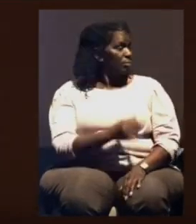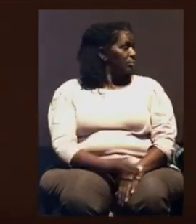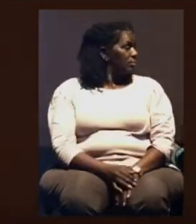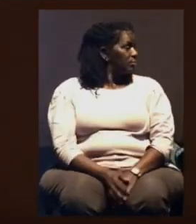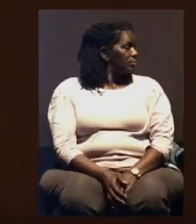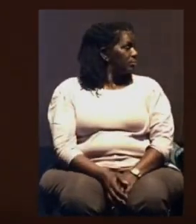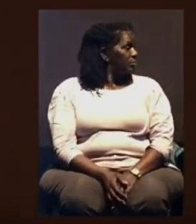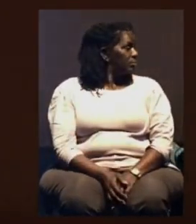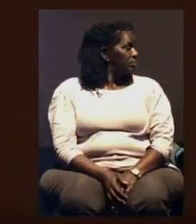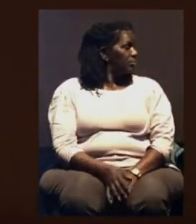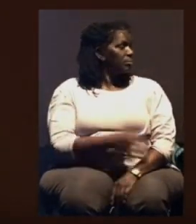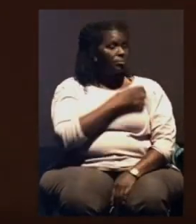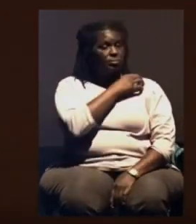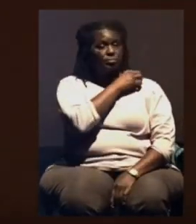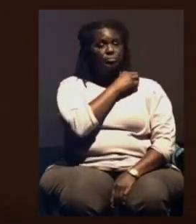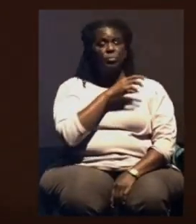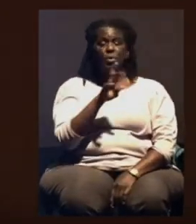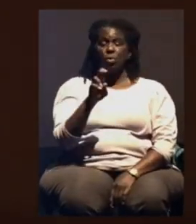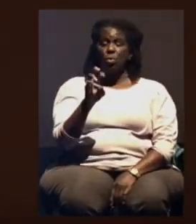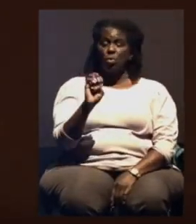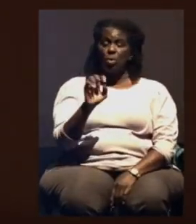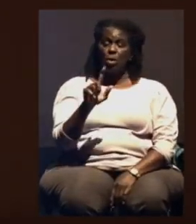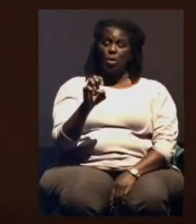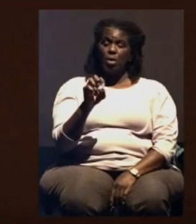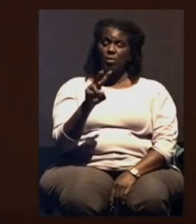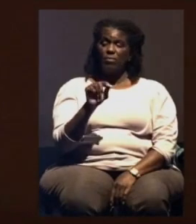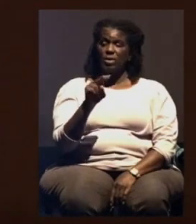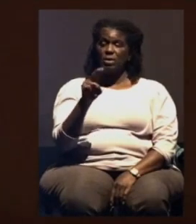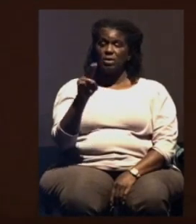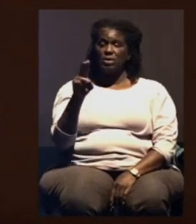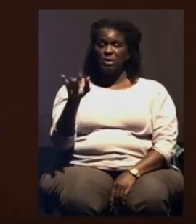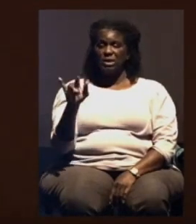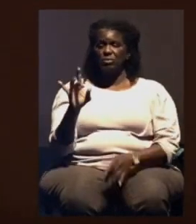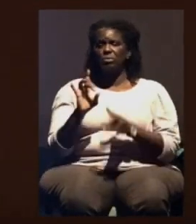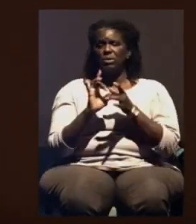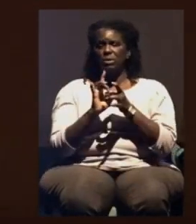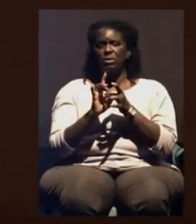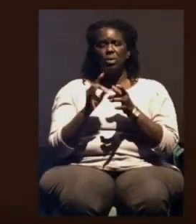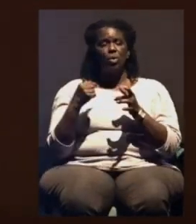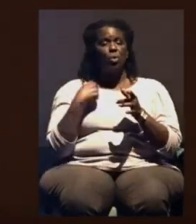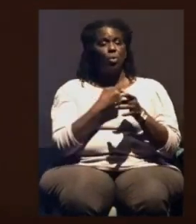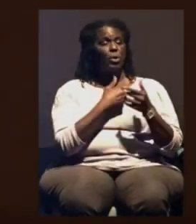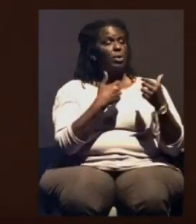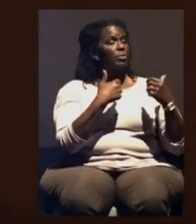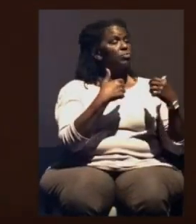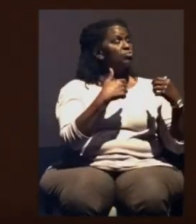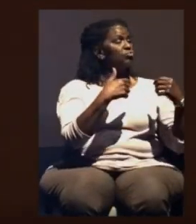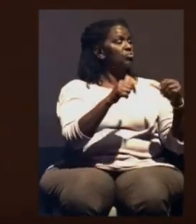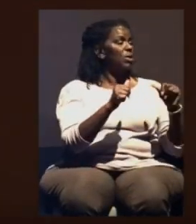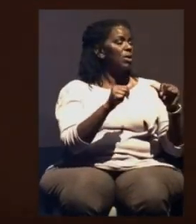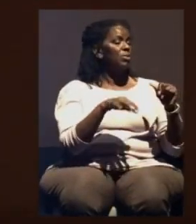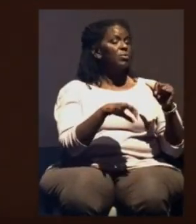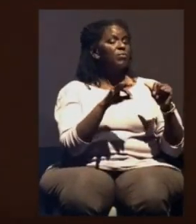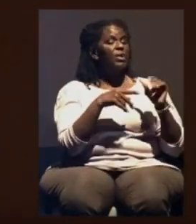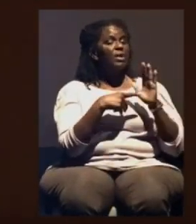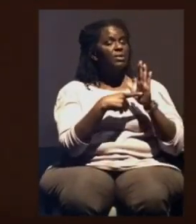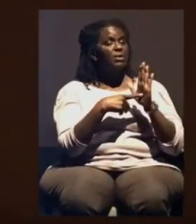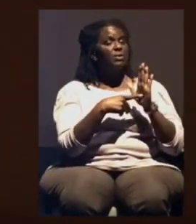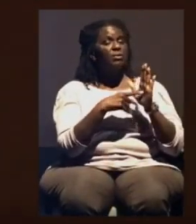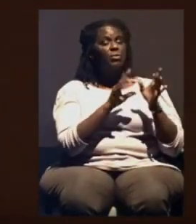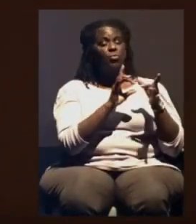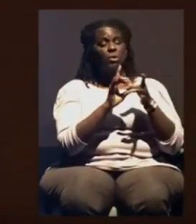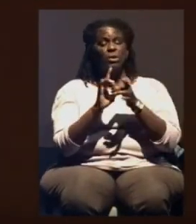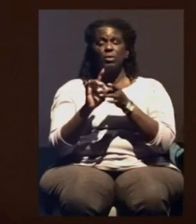So let's attack relevancy first. We're going to try and find a sample size that's highly relevant to what? To a